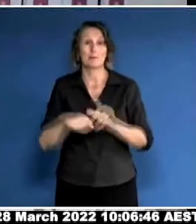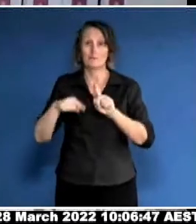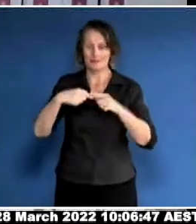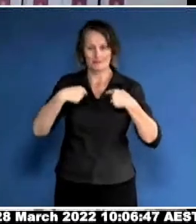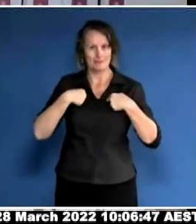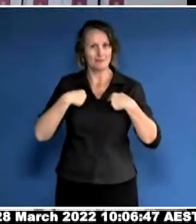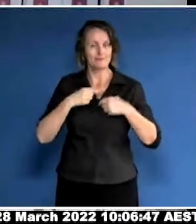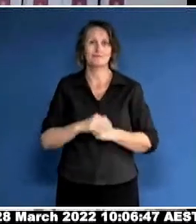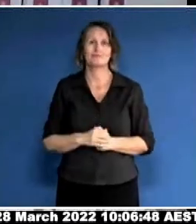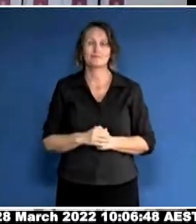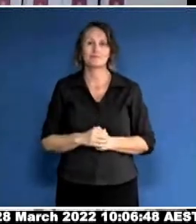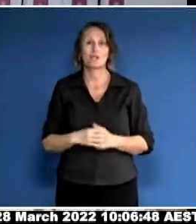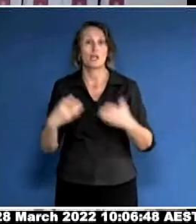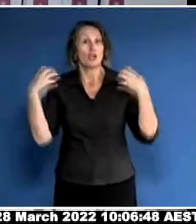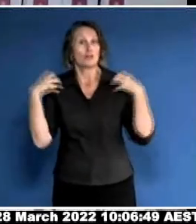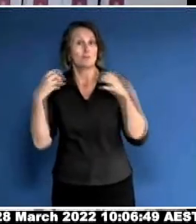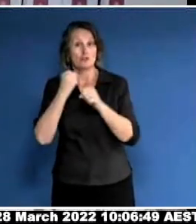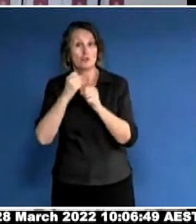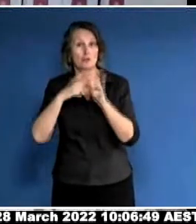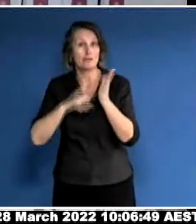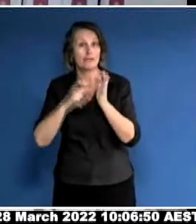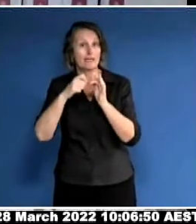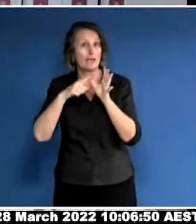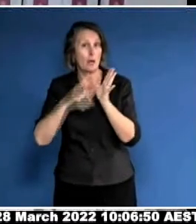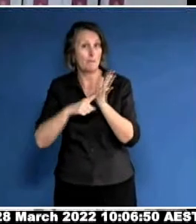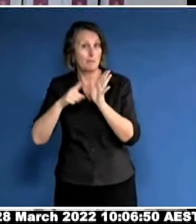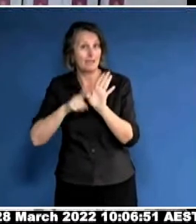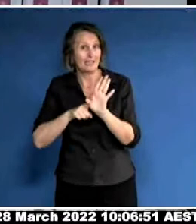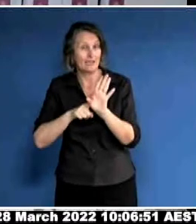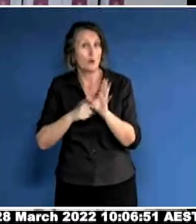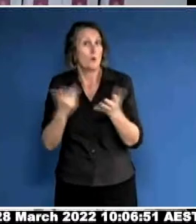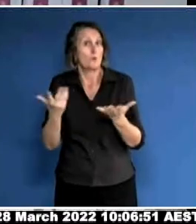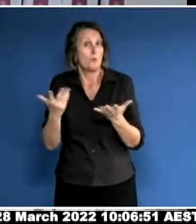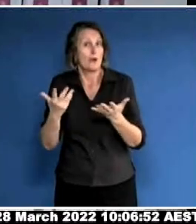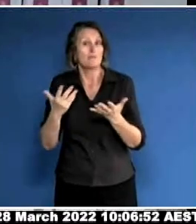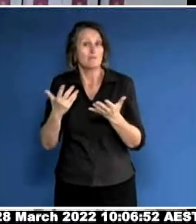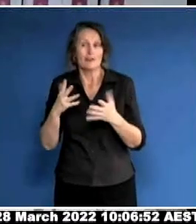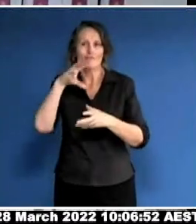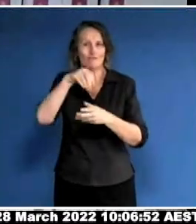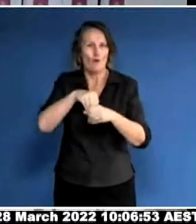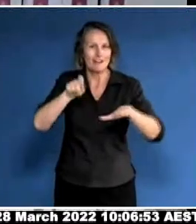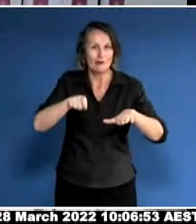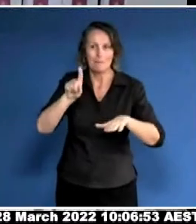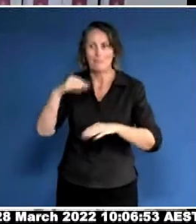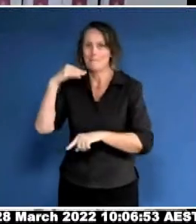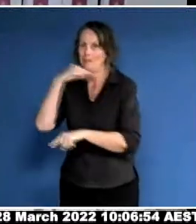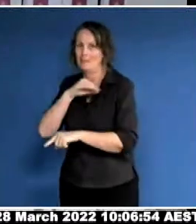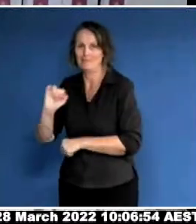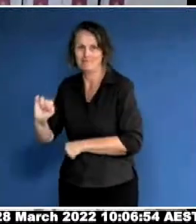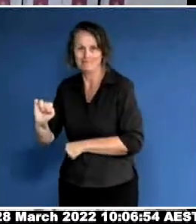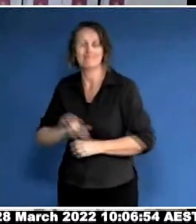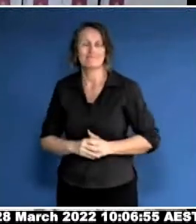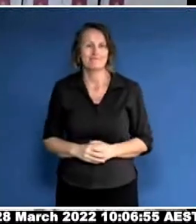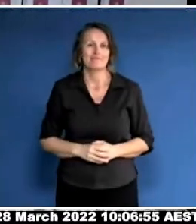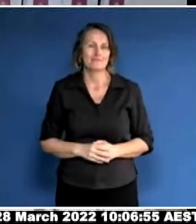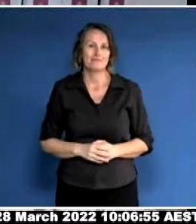Commissioner Rhonda Galbally, AC, is participating in the hearing from Melbourne. As with the first